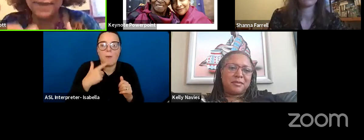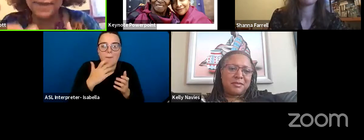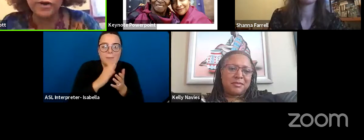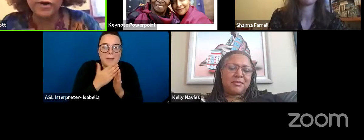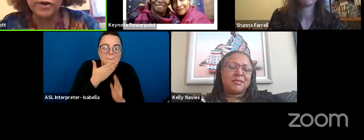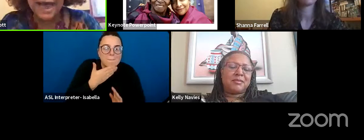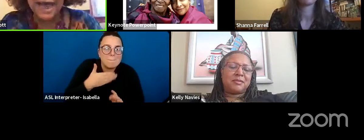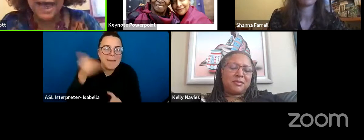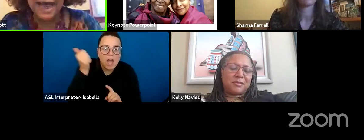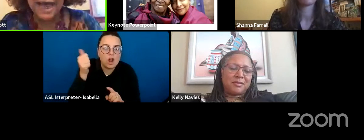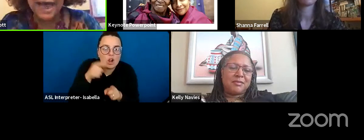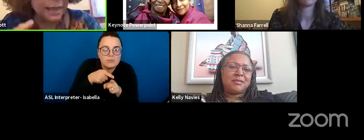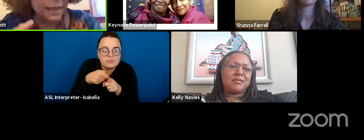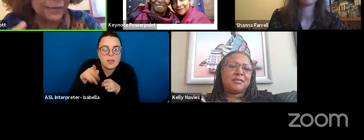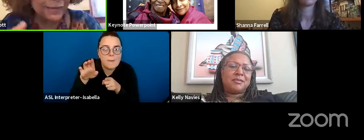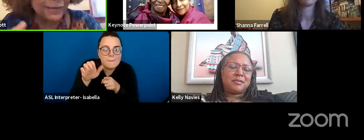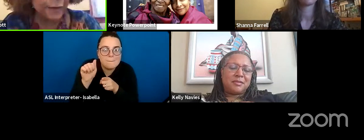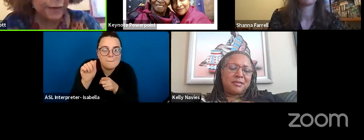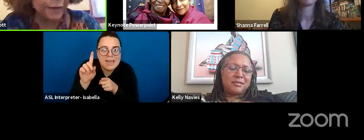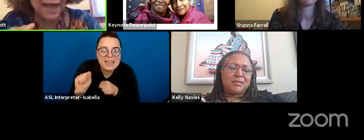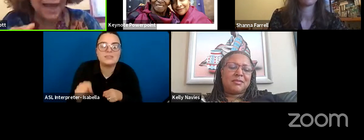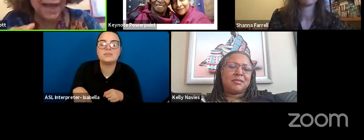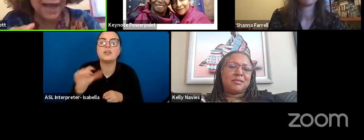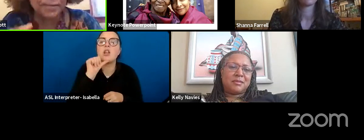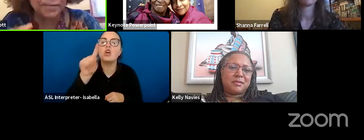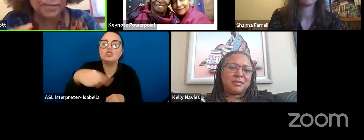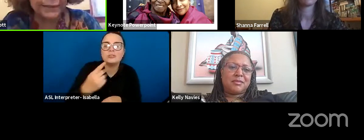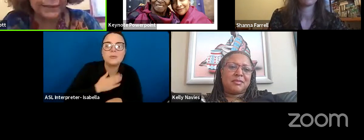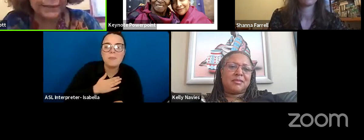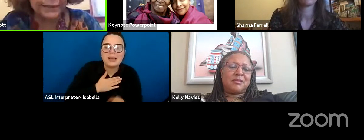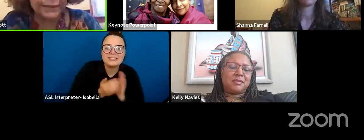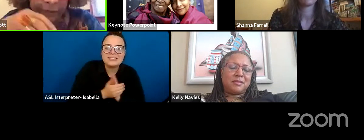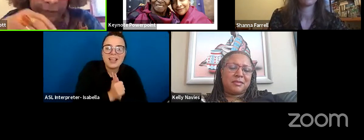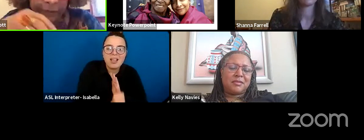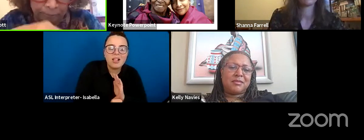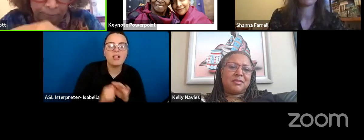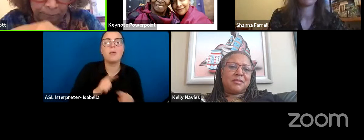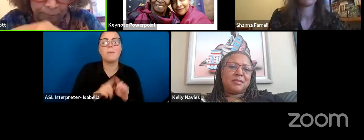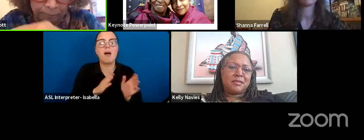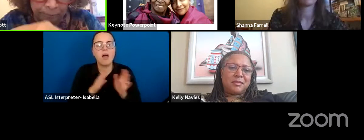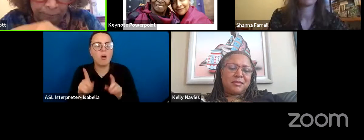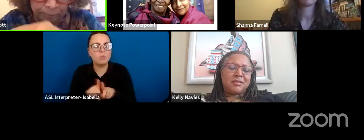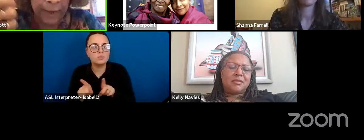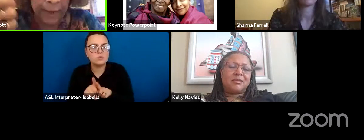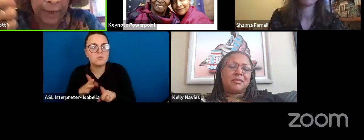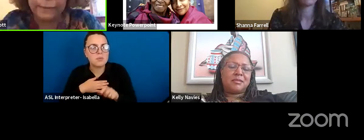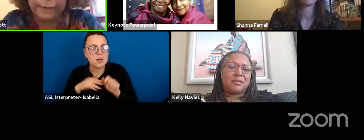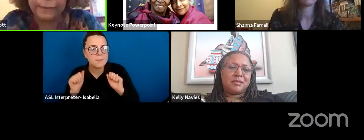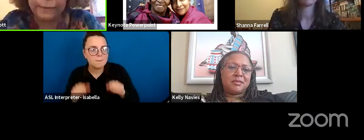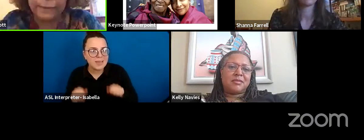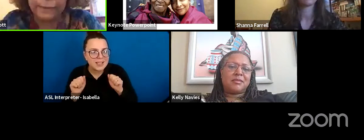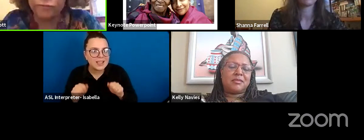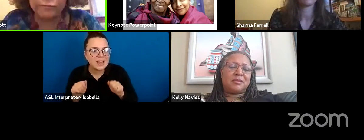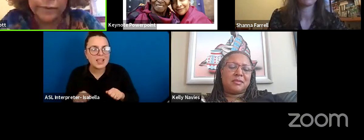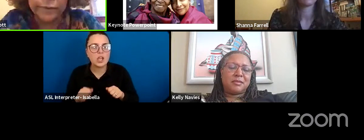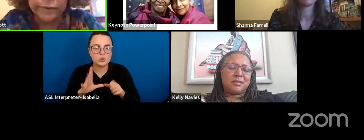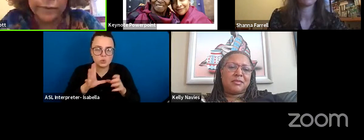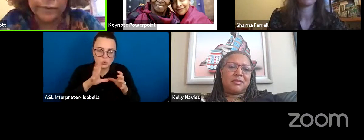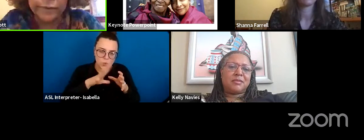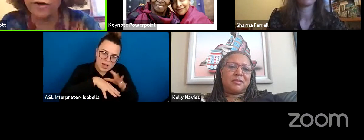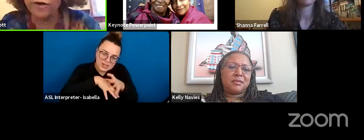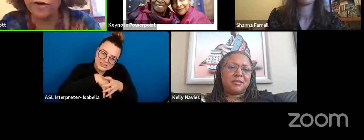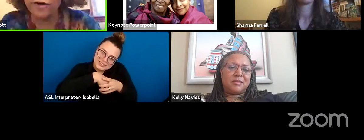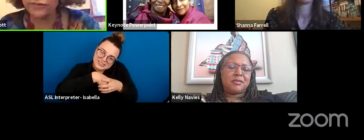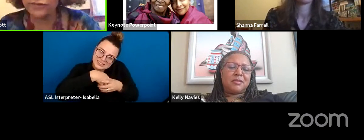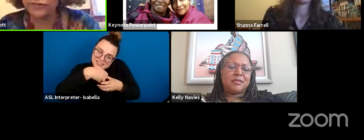when I say better, I not only mean about my skill, but my ability to drag that truth out of